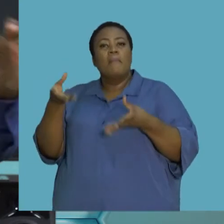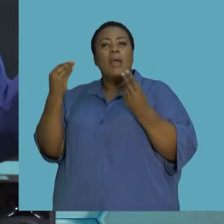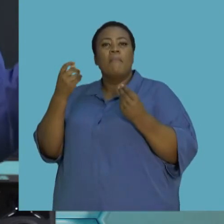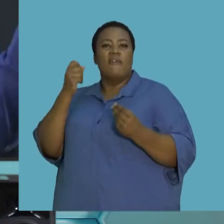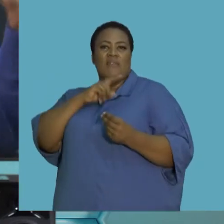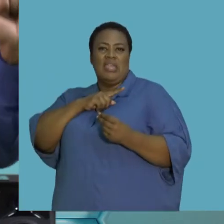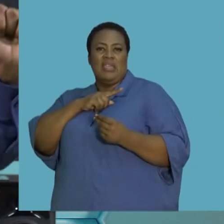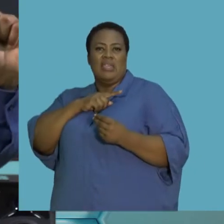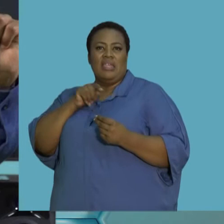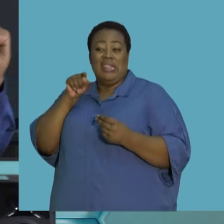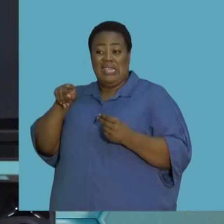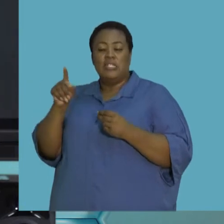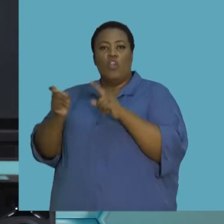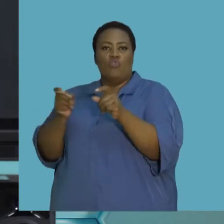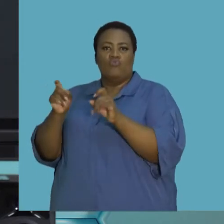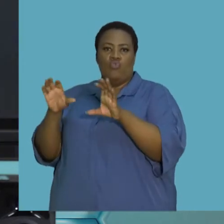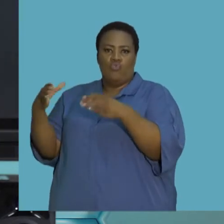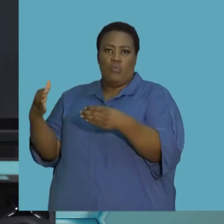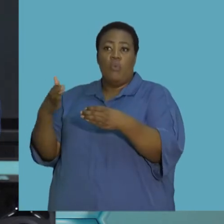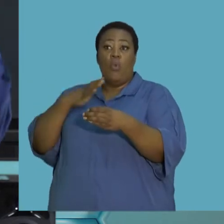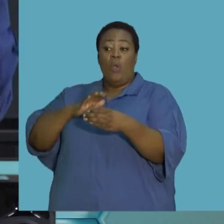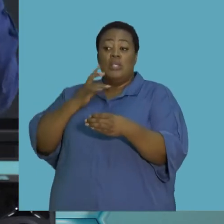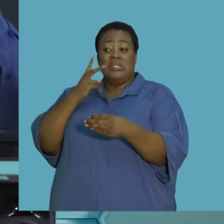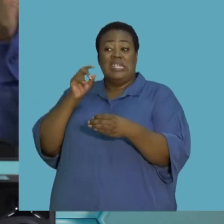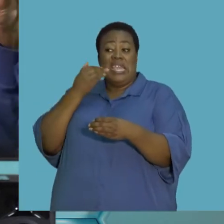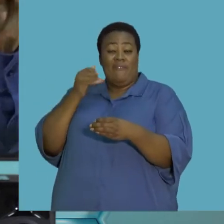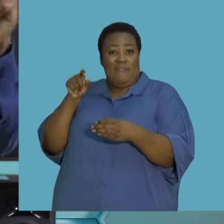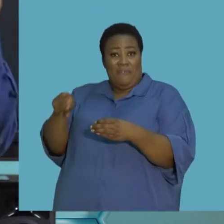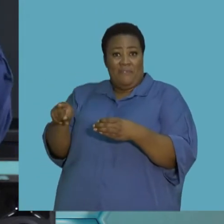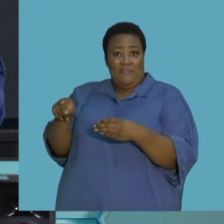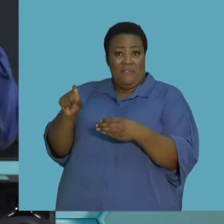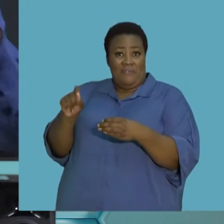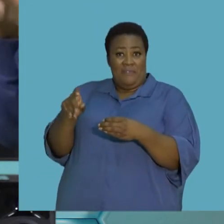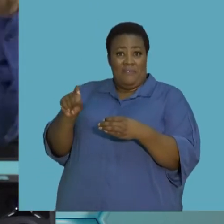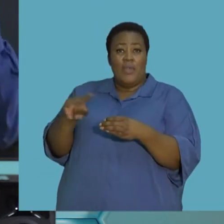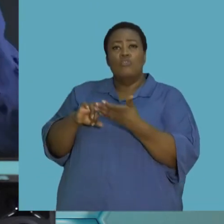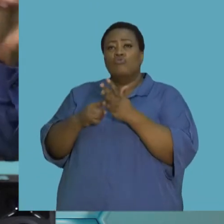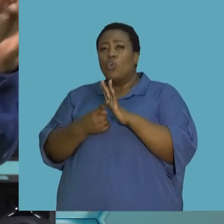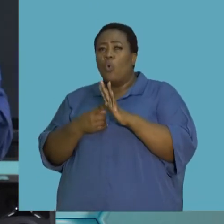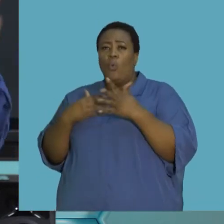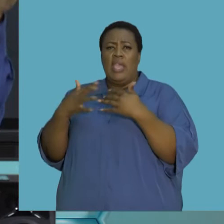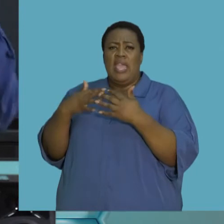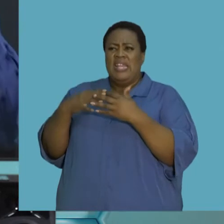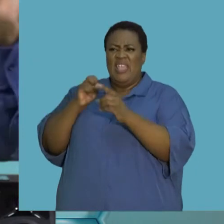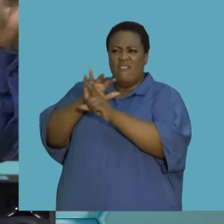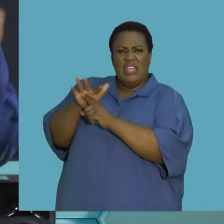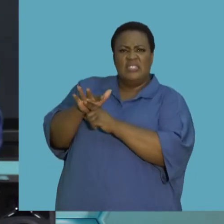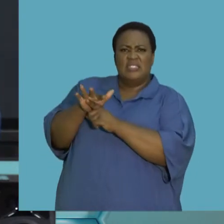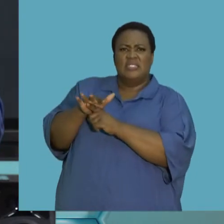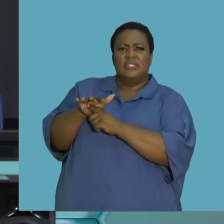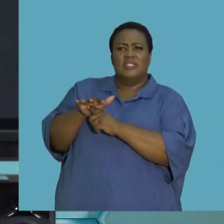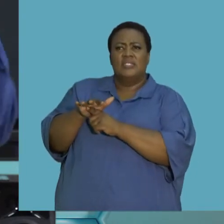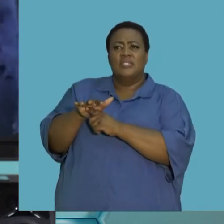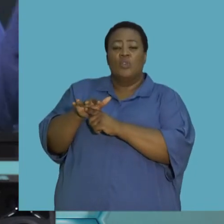the control group. And we want to see if that group shows any symptoms or any effects of